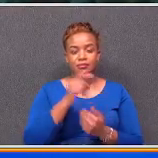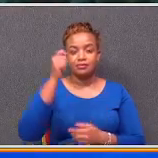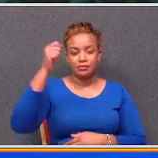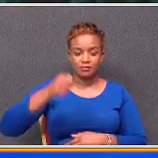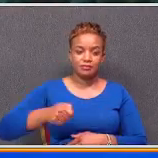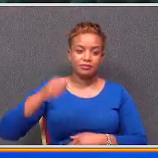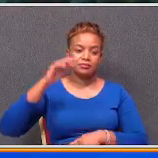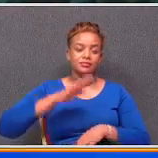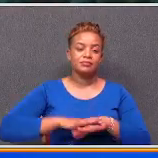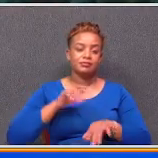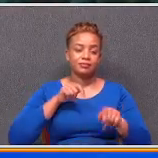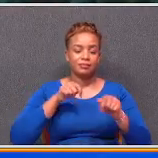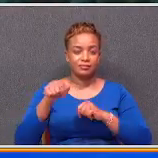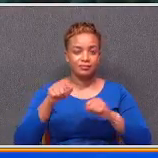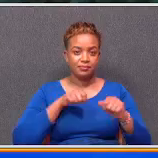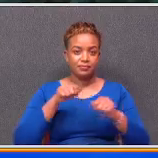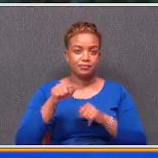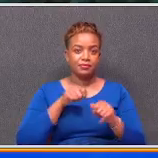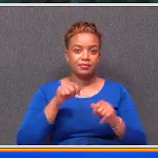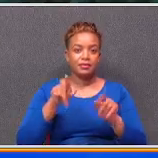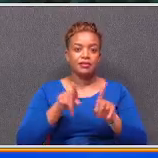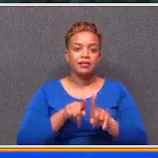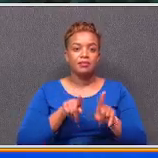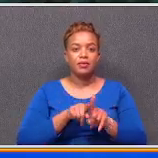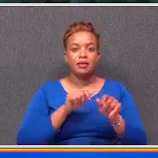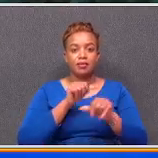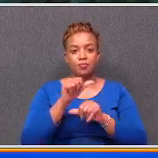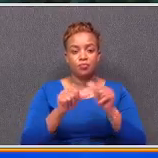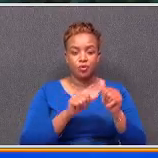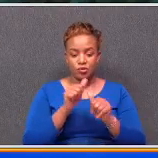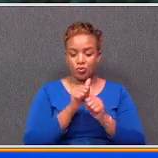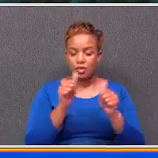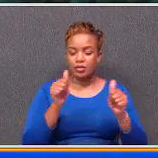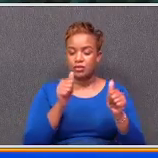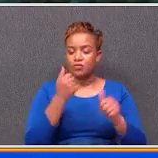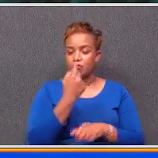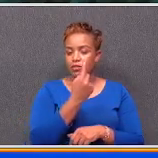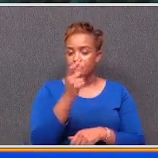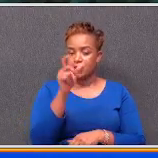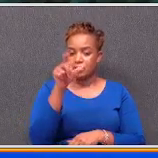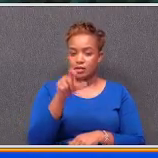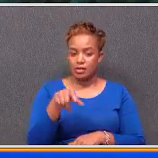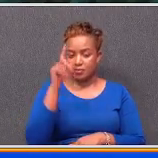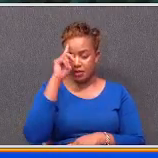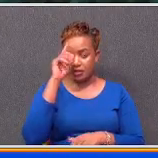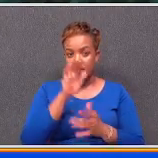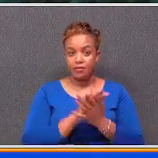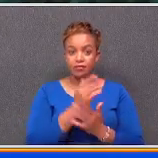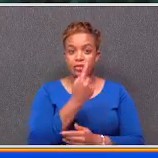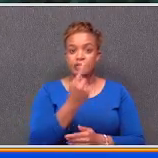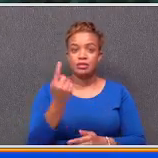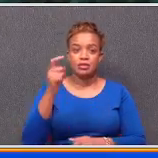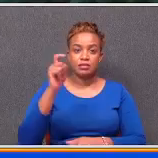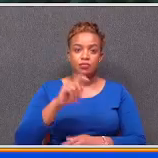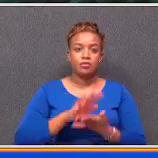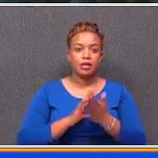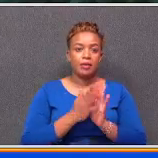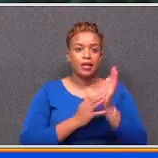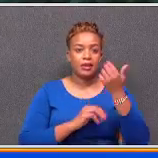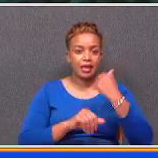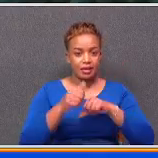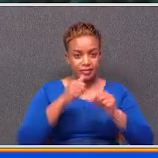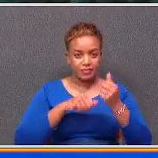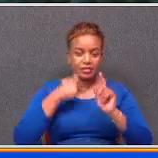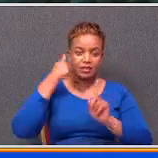good governance, and I care about the well-being of everyone. And I believe that everyone should be an activist. So wherever